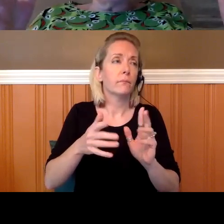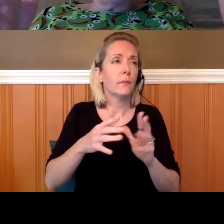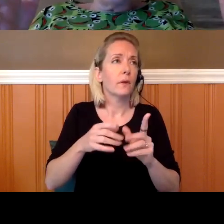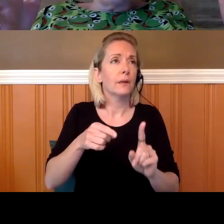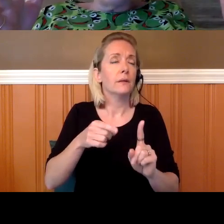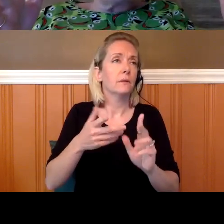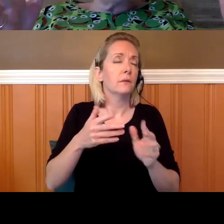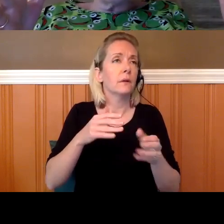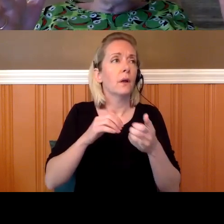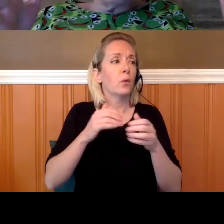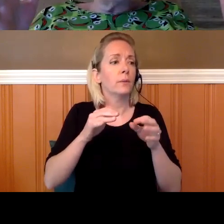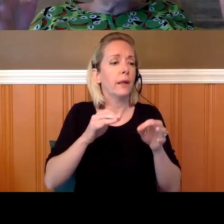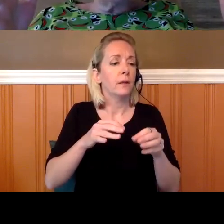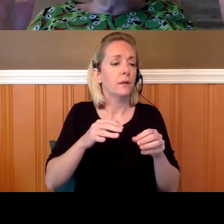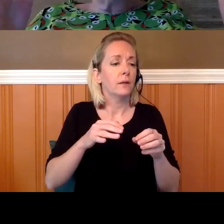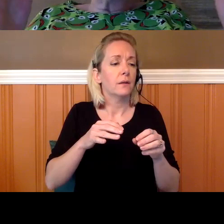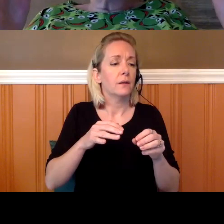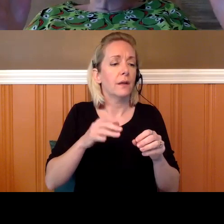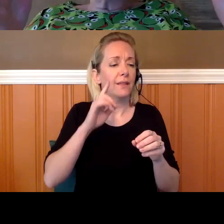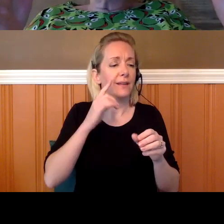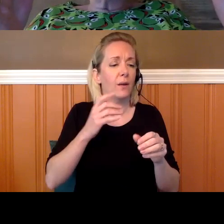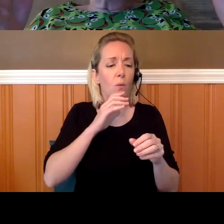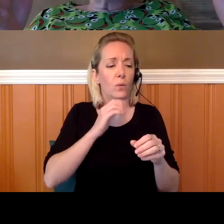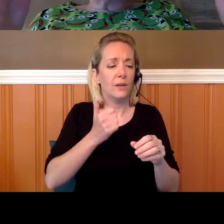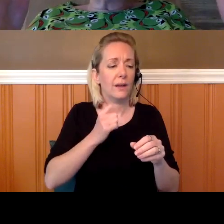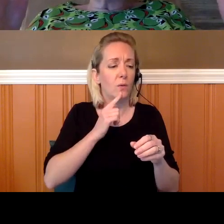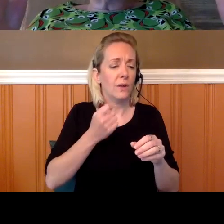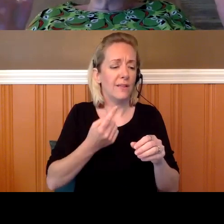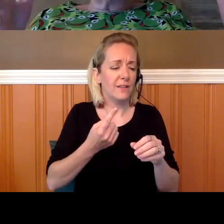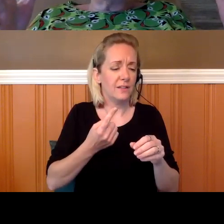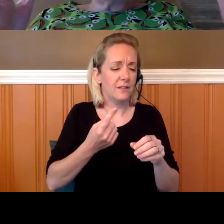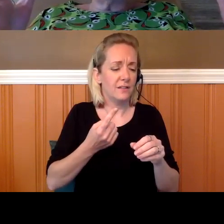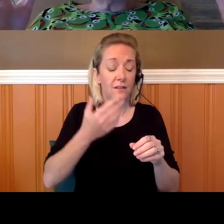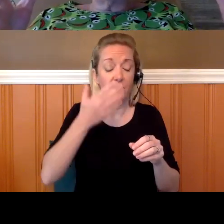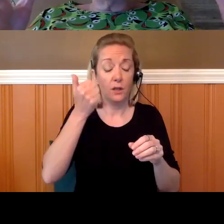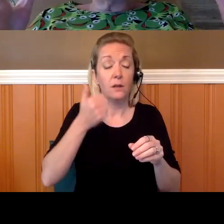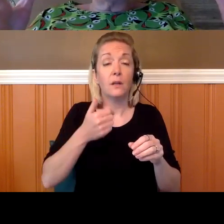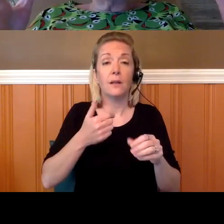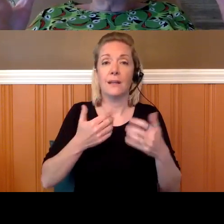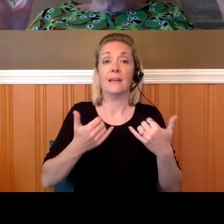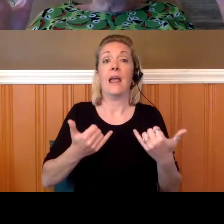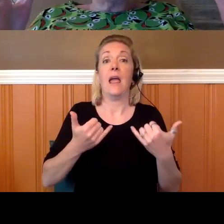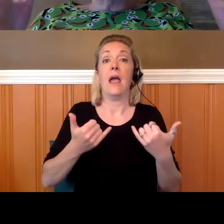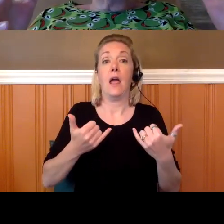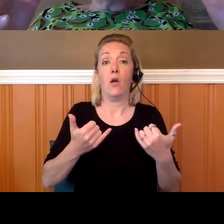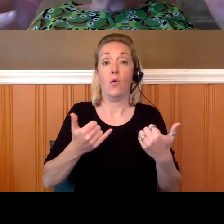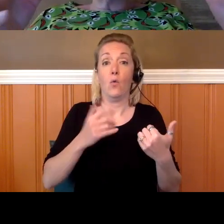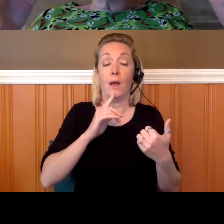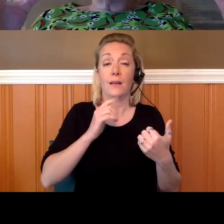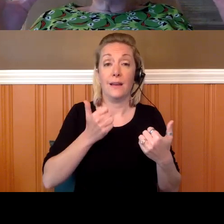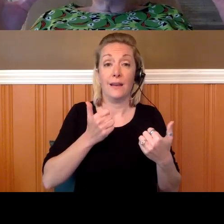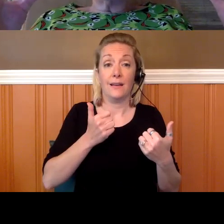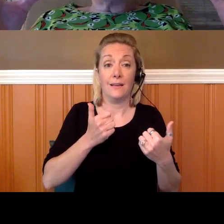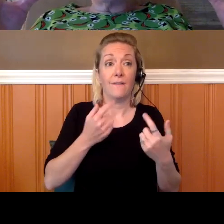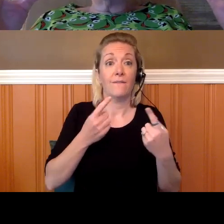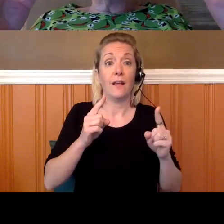probably 10 or 11 now, I forget how old he is, you know, and we're just at the point where he's looking